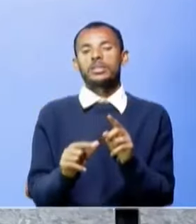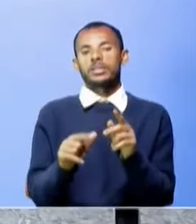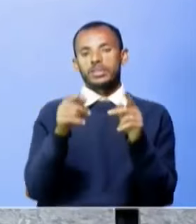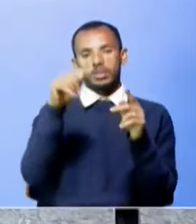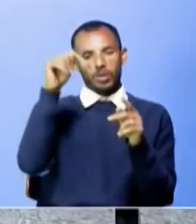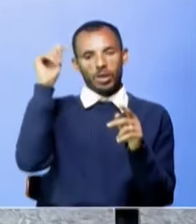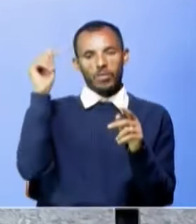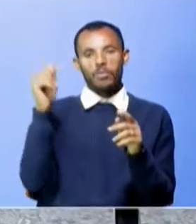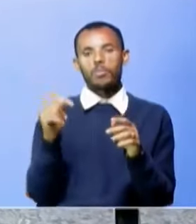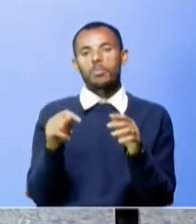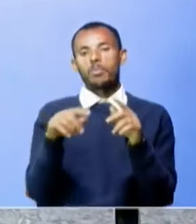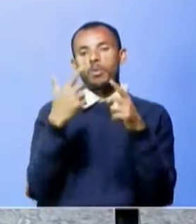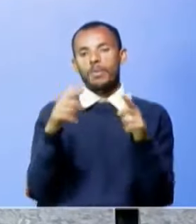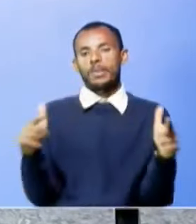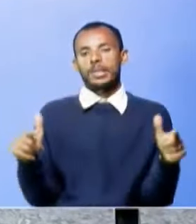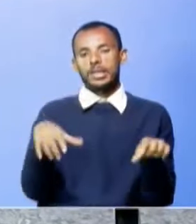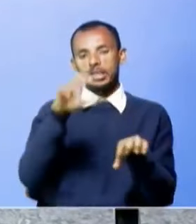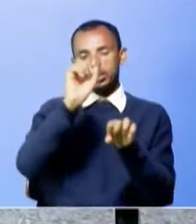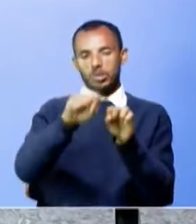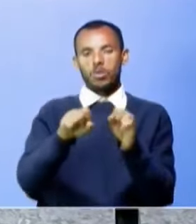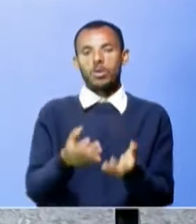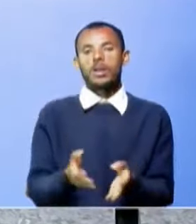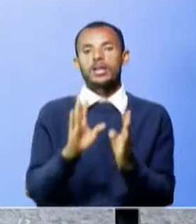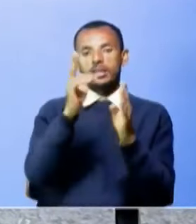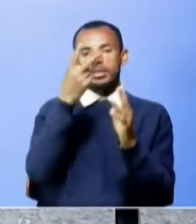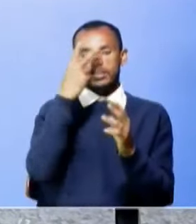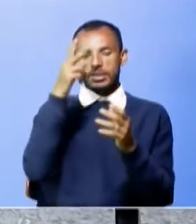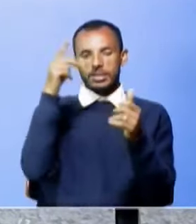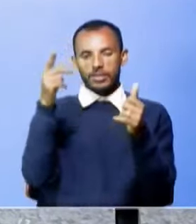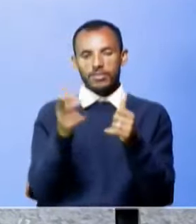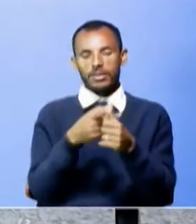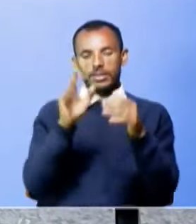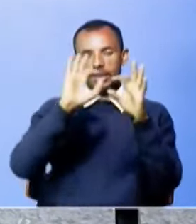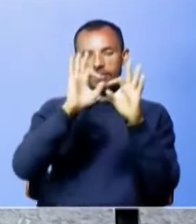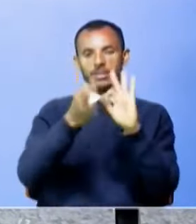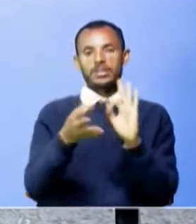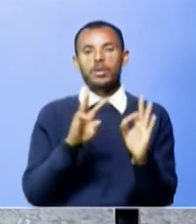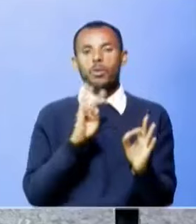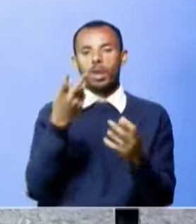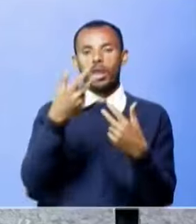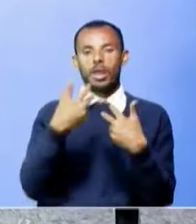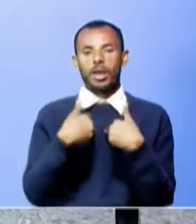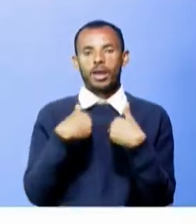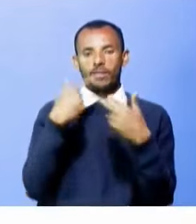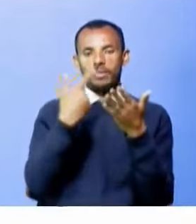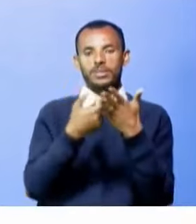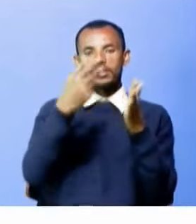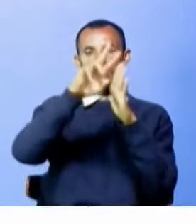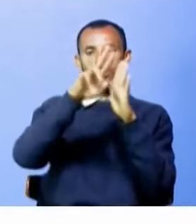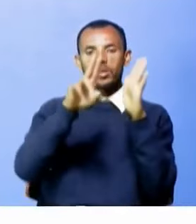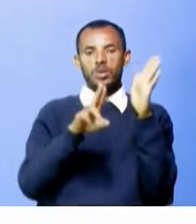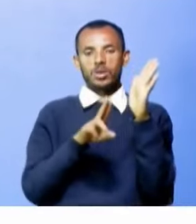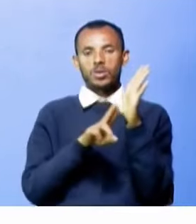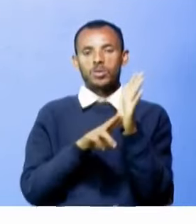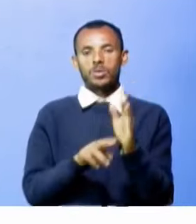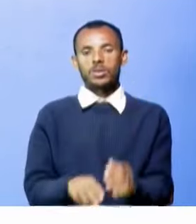probability. Okay, so let's see the first definition that we have in this unit.